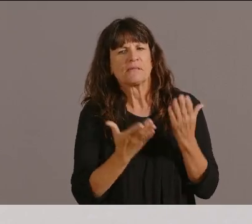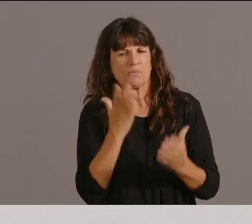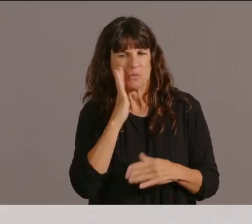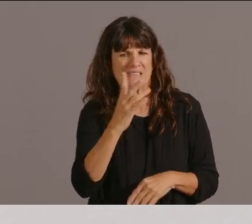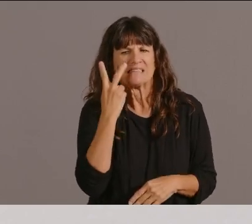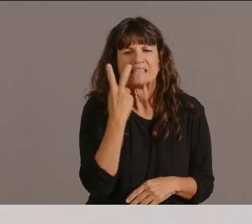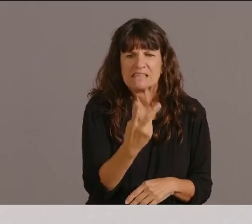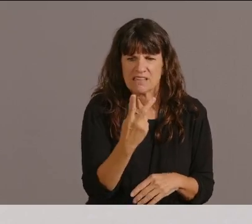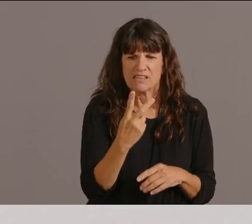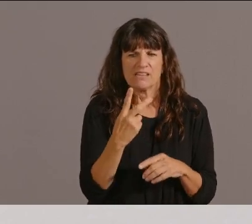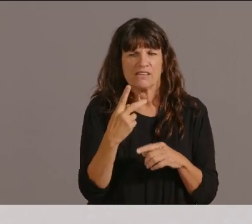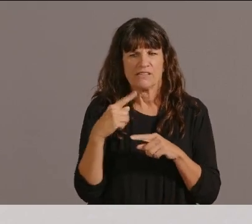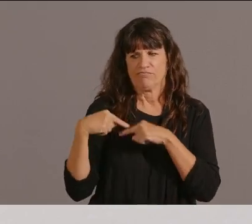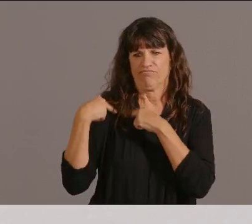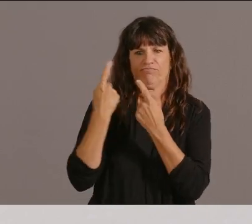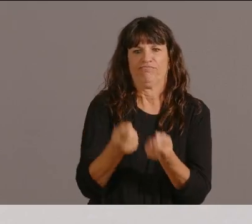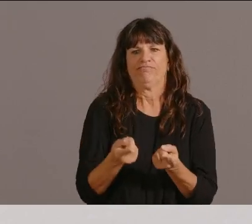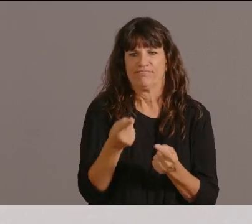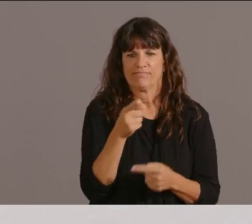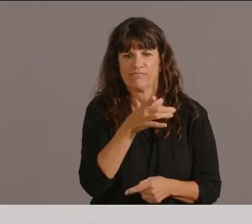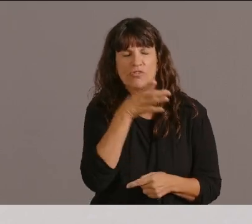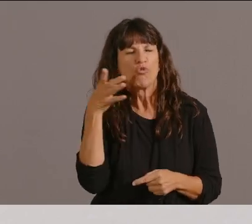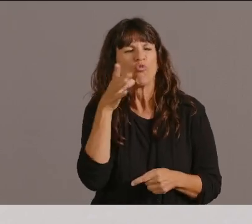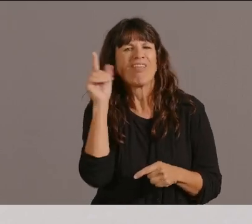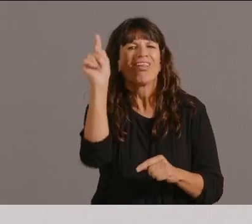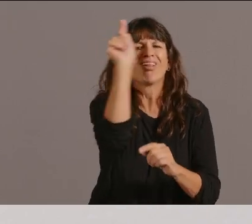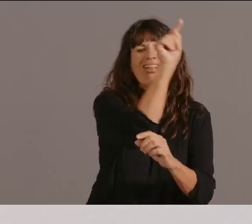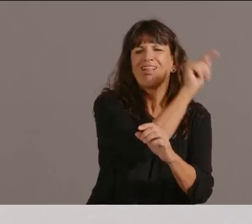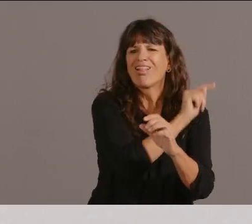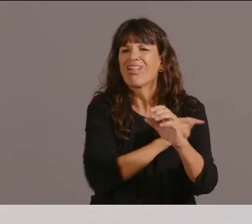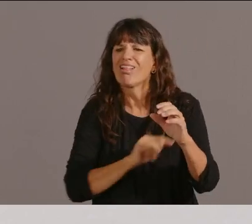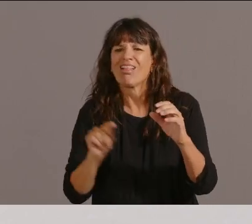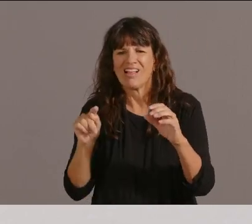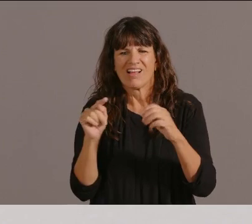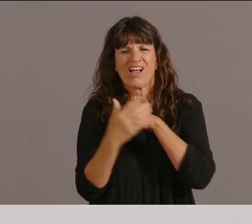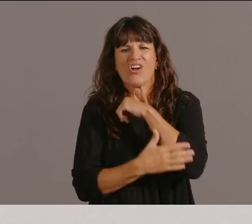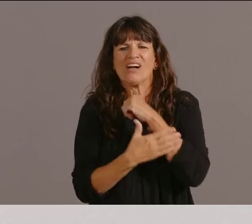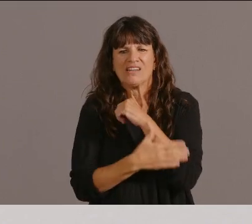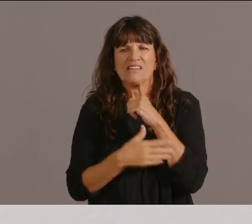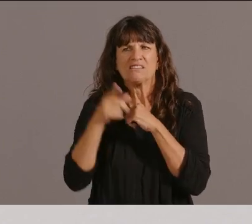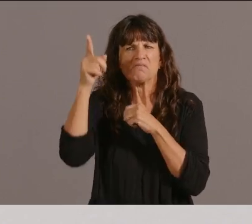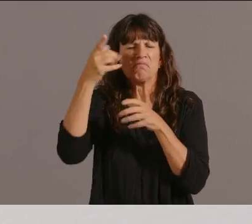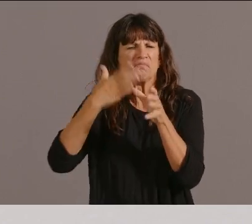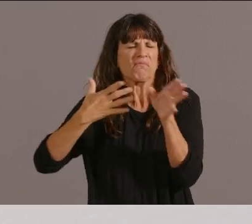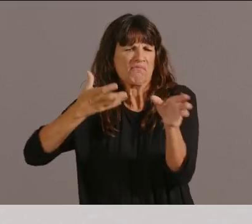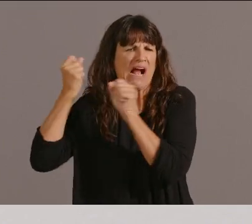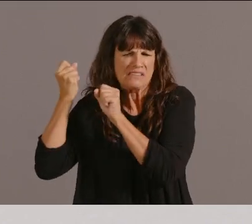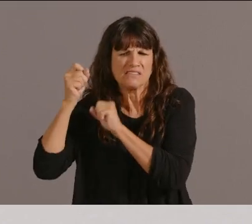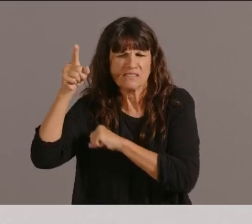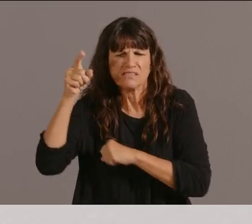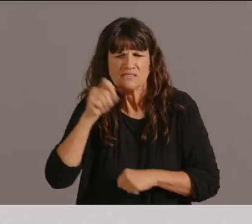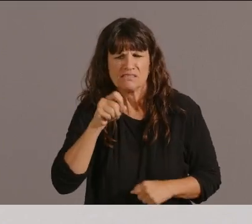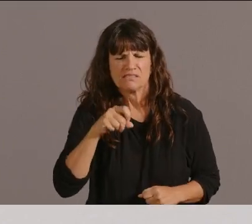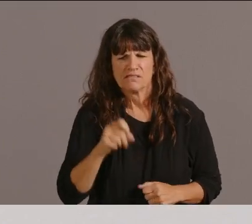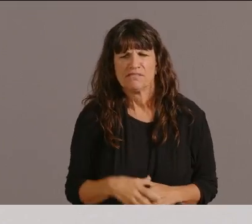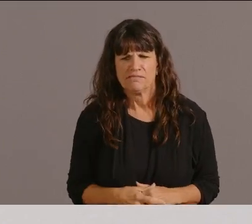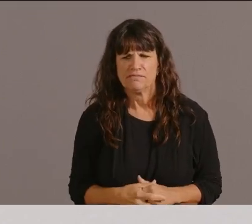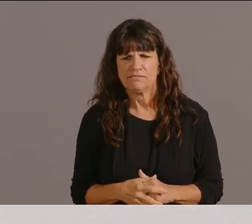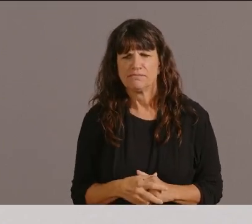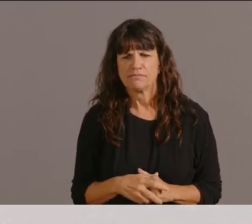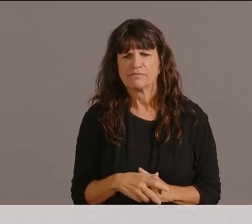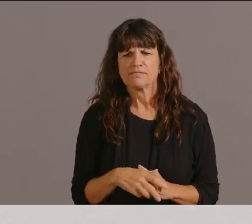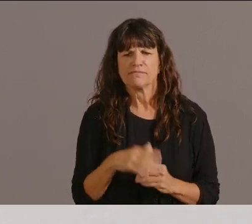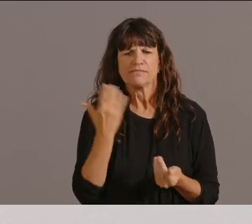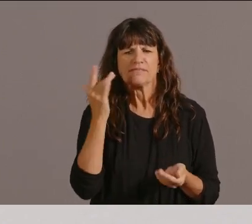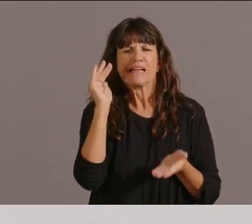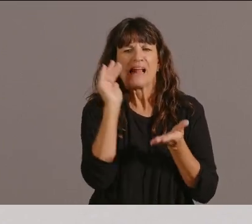seeing. Some of our rural counties are going to be able to move through, whether that's based on demand, based on them being able to get the vaccine out a little bit quicker.